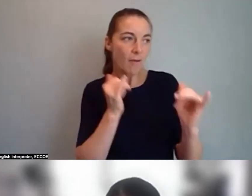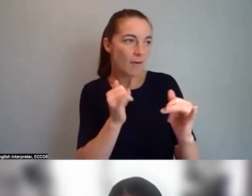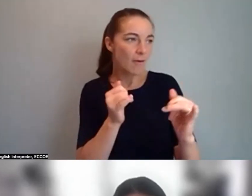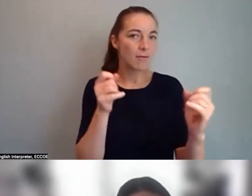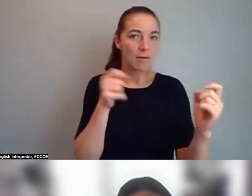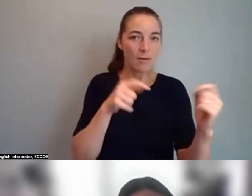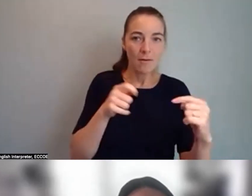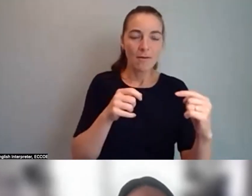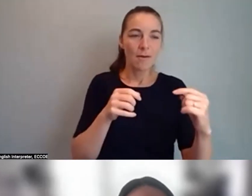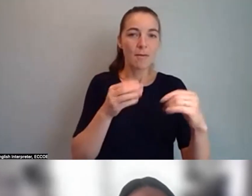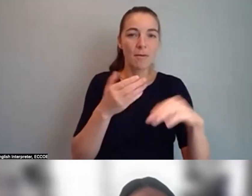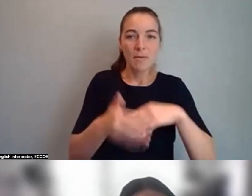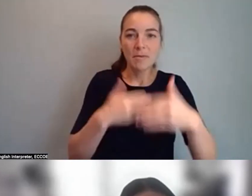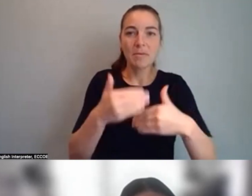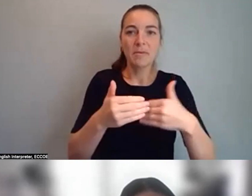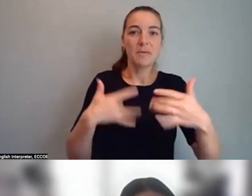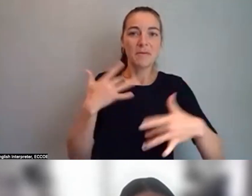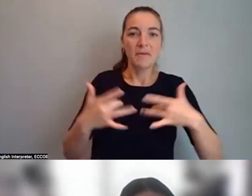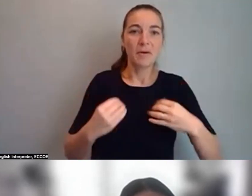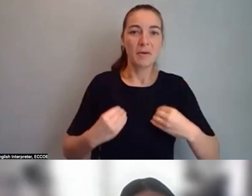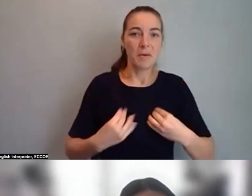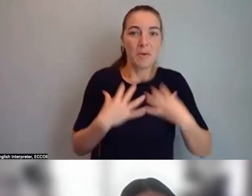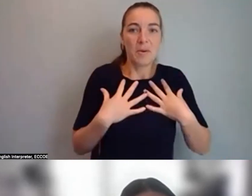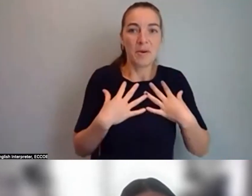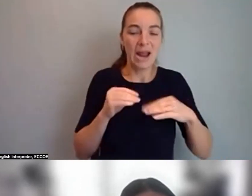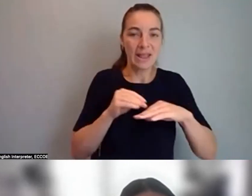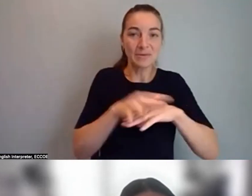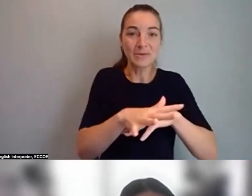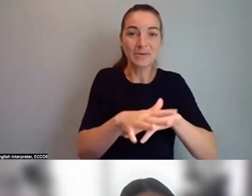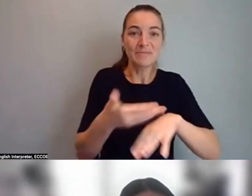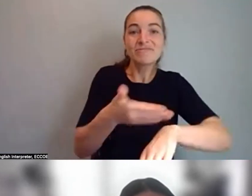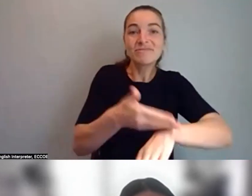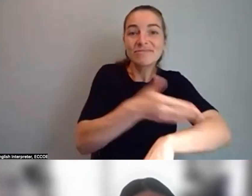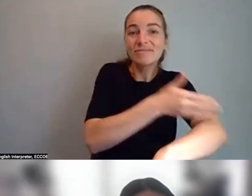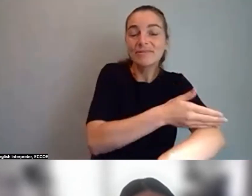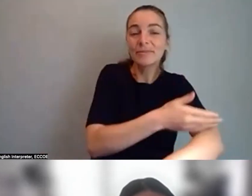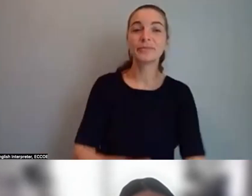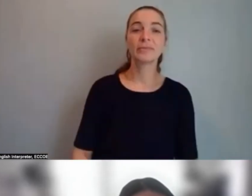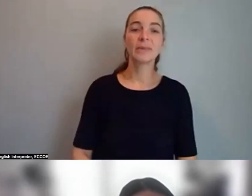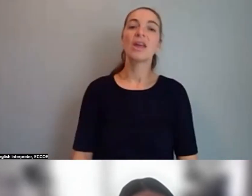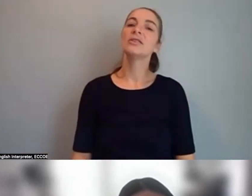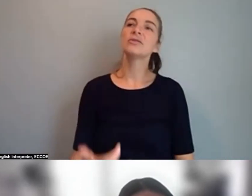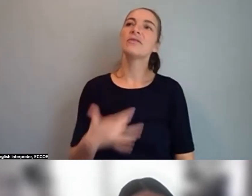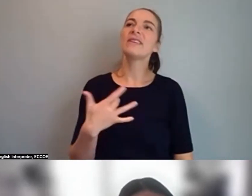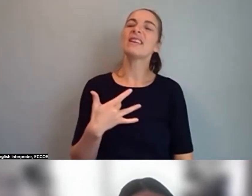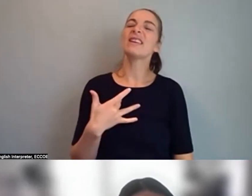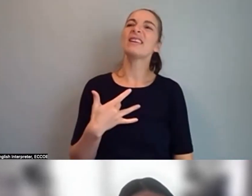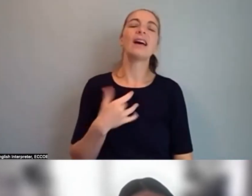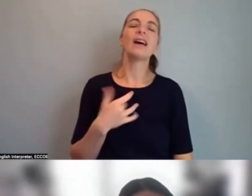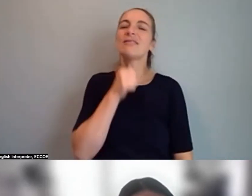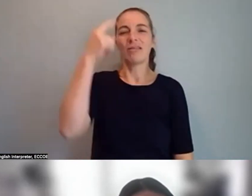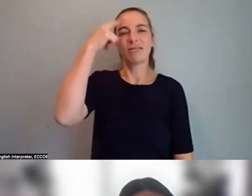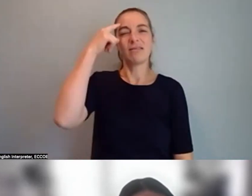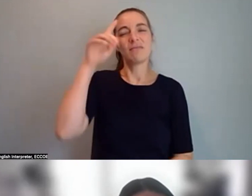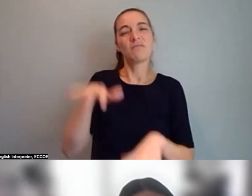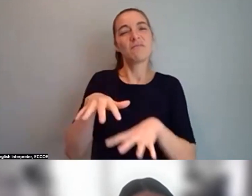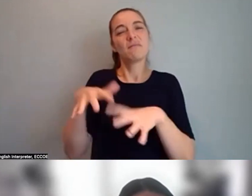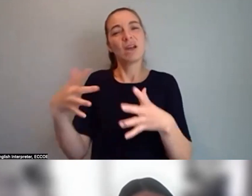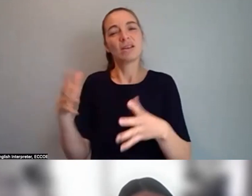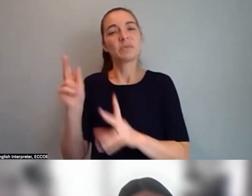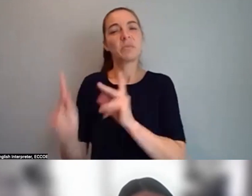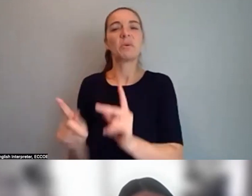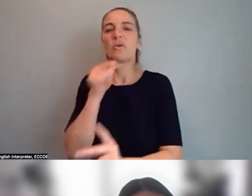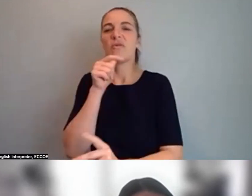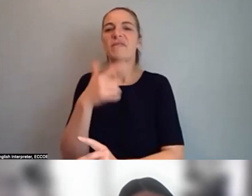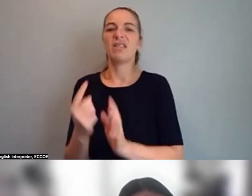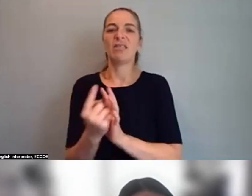I spend less time thinking about those folks who feel alienated, you know, than I do about building the movements,